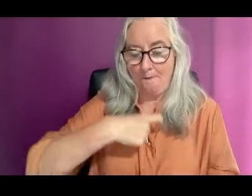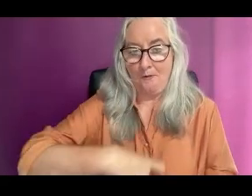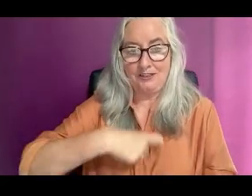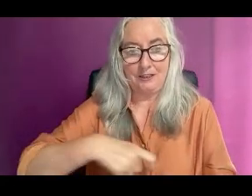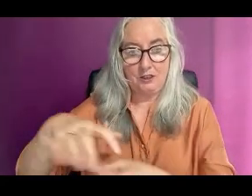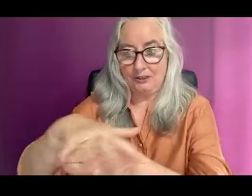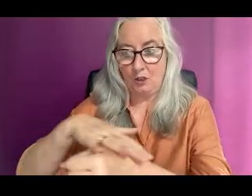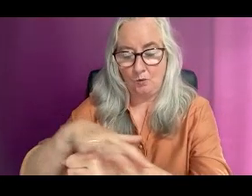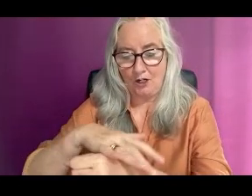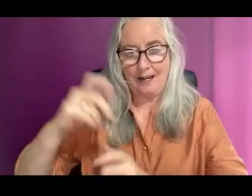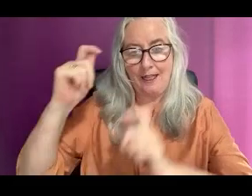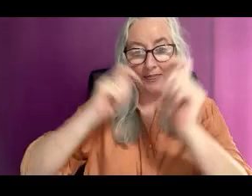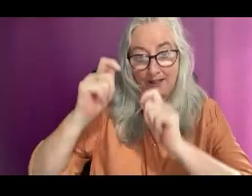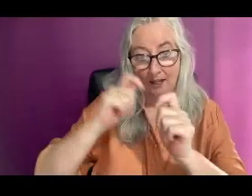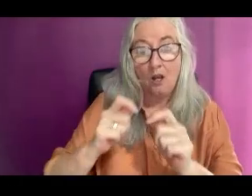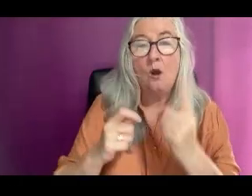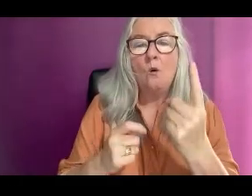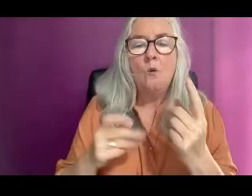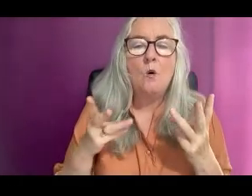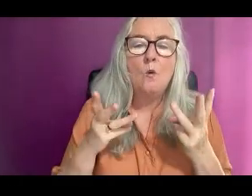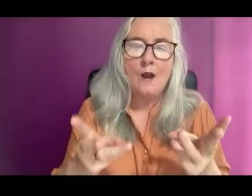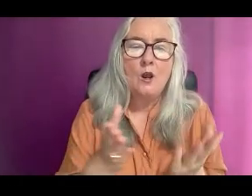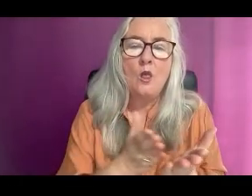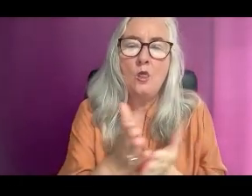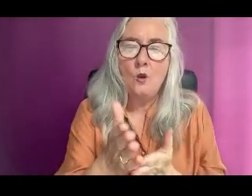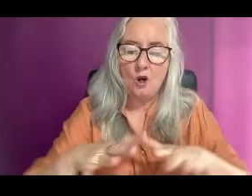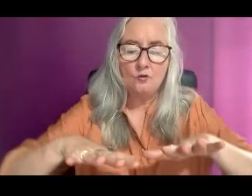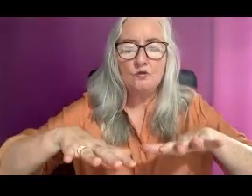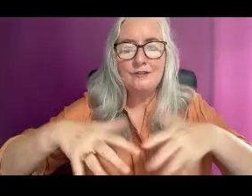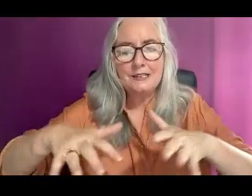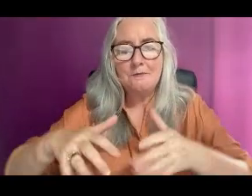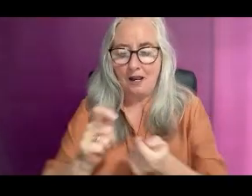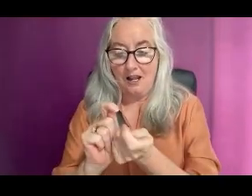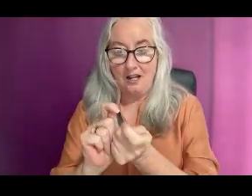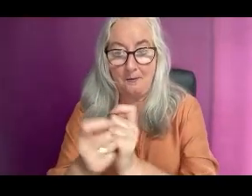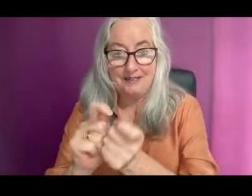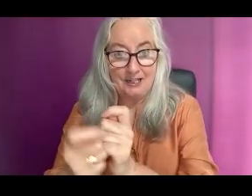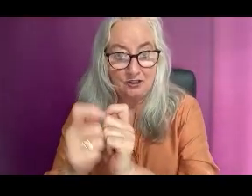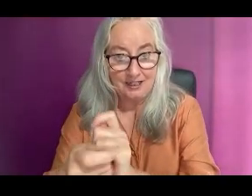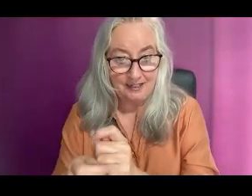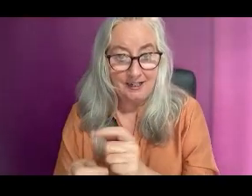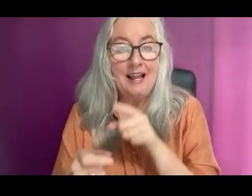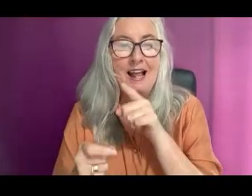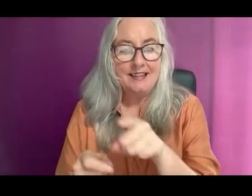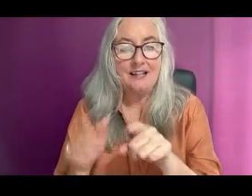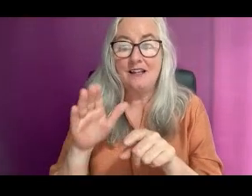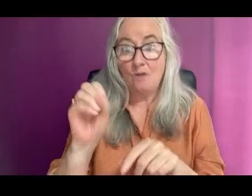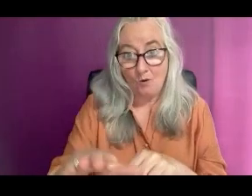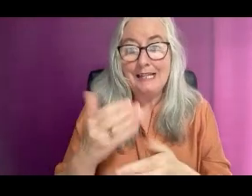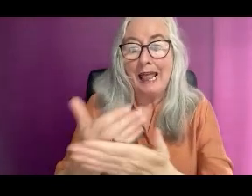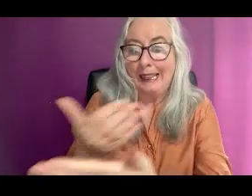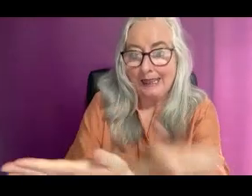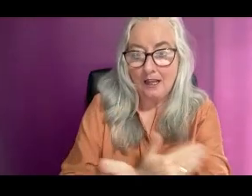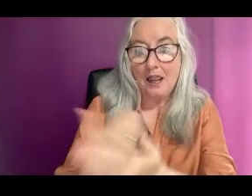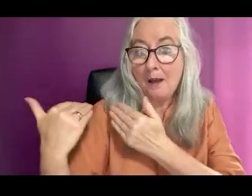And one way of them is through reasonable accommodations, which is, of course, a legal obligation as well. But